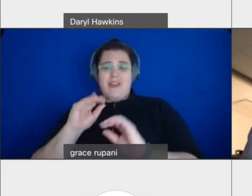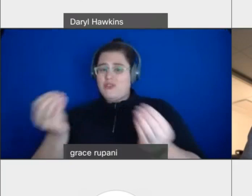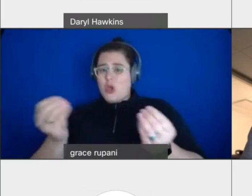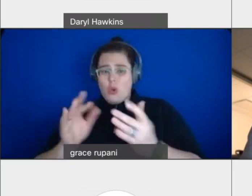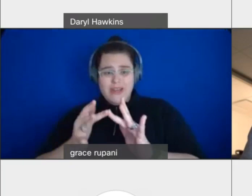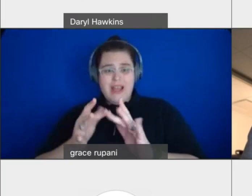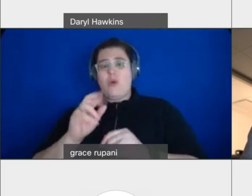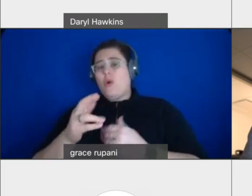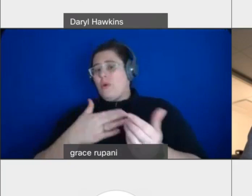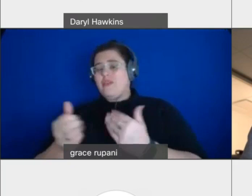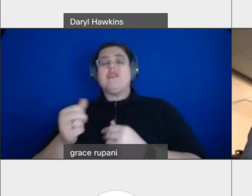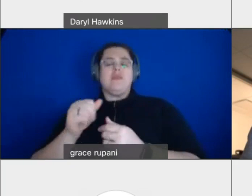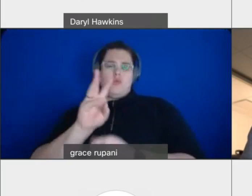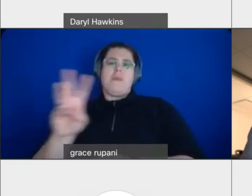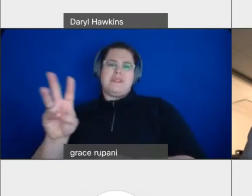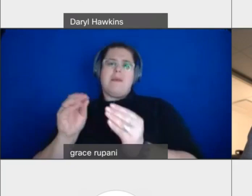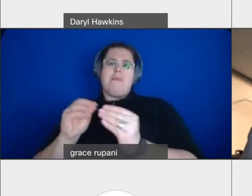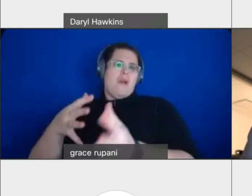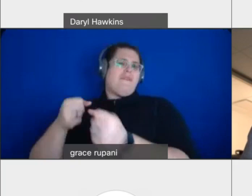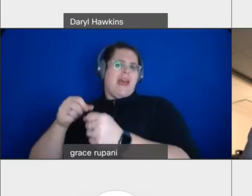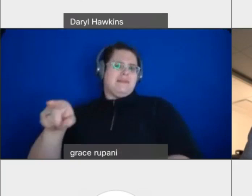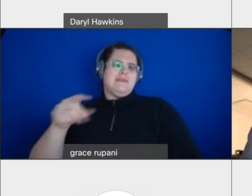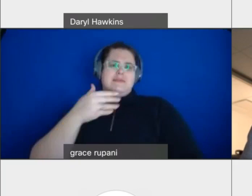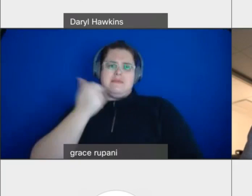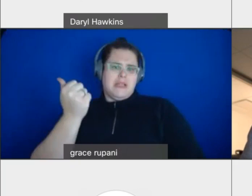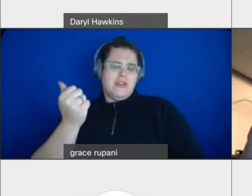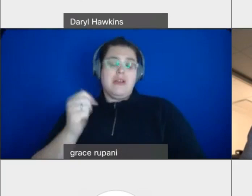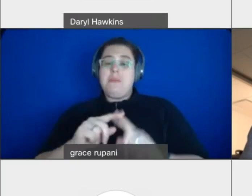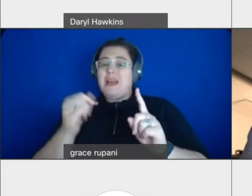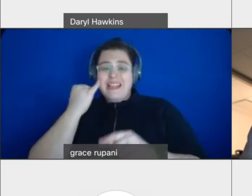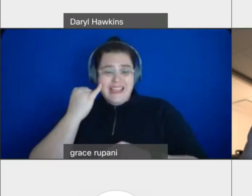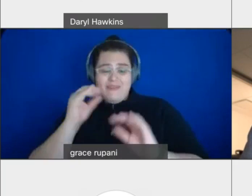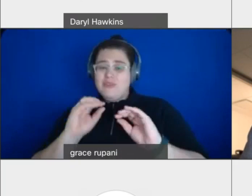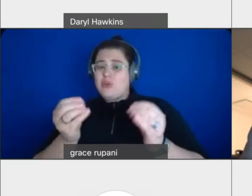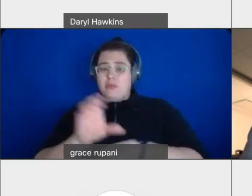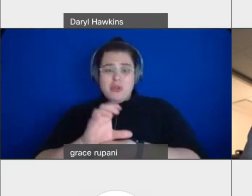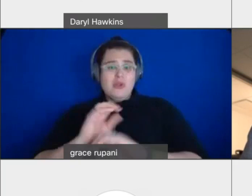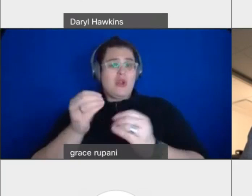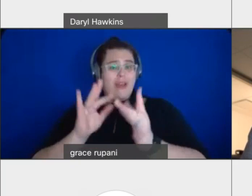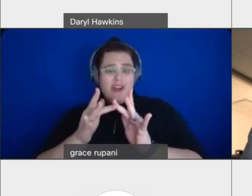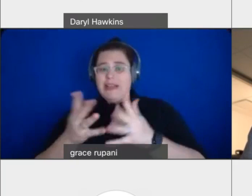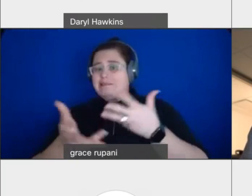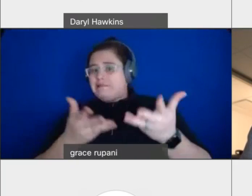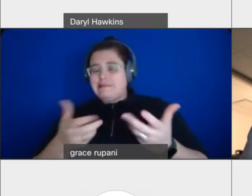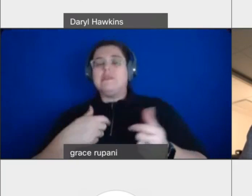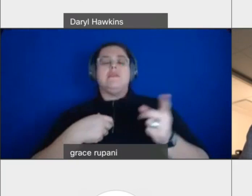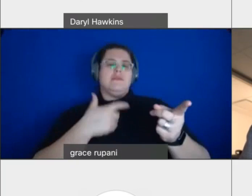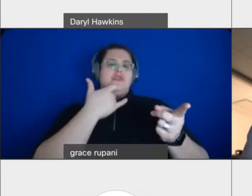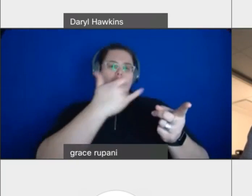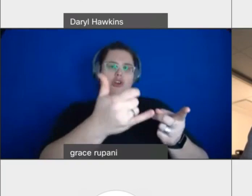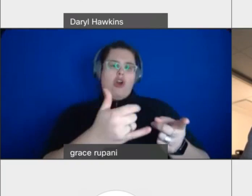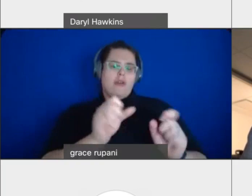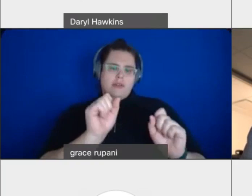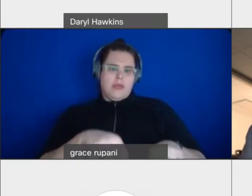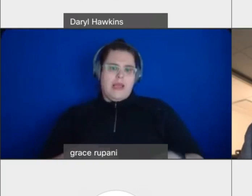quicker process when you do it through the internet. But if you can't, go ahead and call. I also see that there's a comment